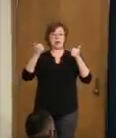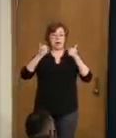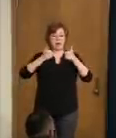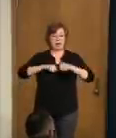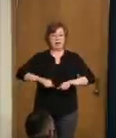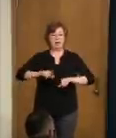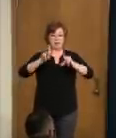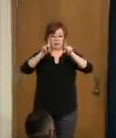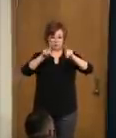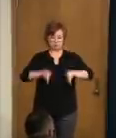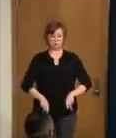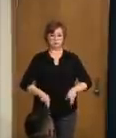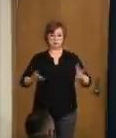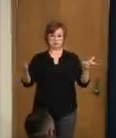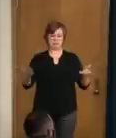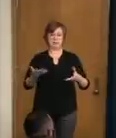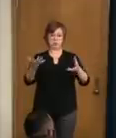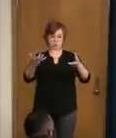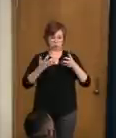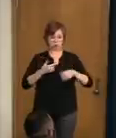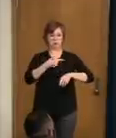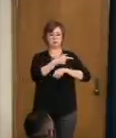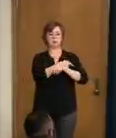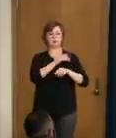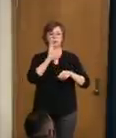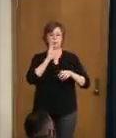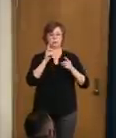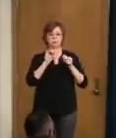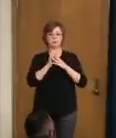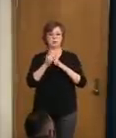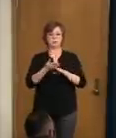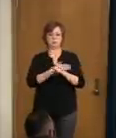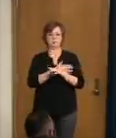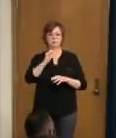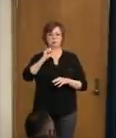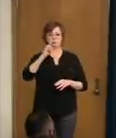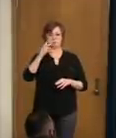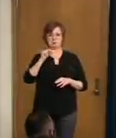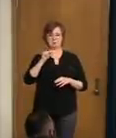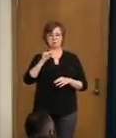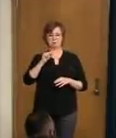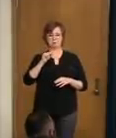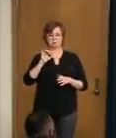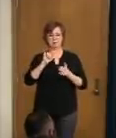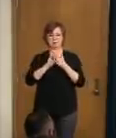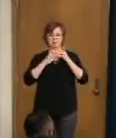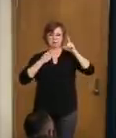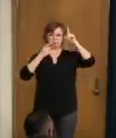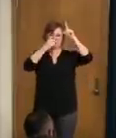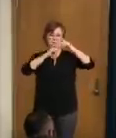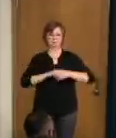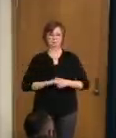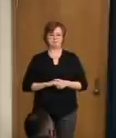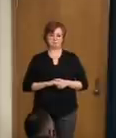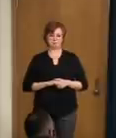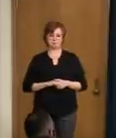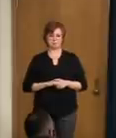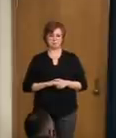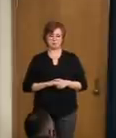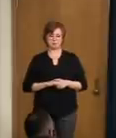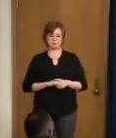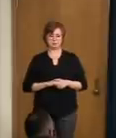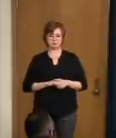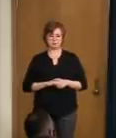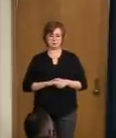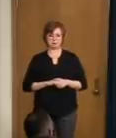wants a vaccine will get a vaccine in their arm before September, and that is our plan. That's what we're planning to. So if